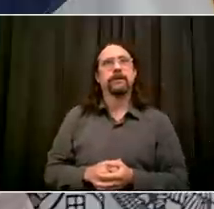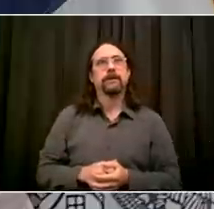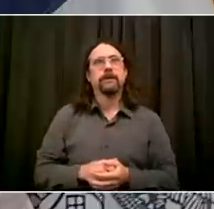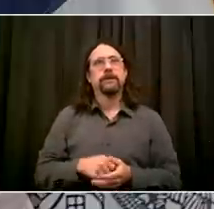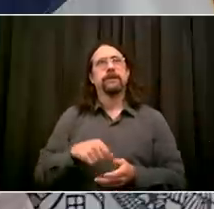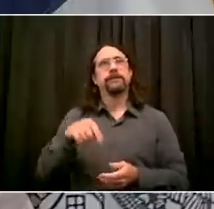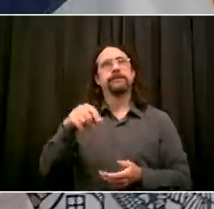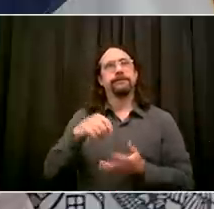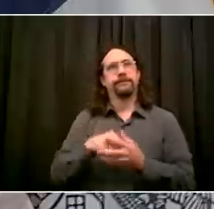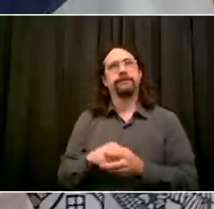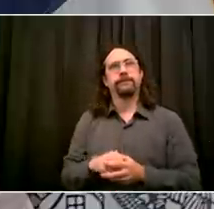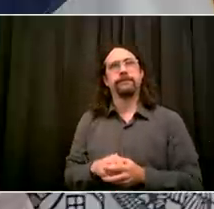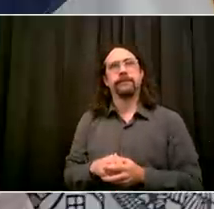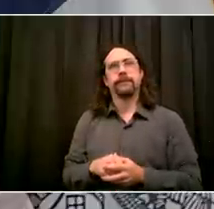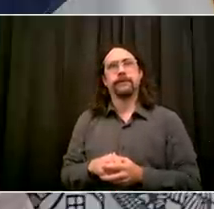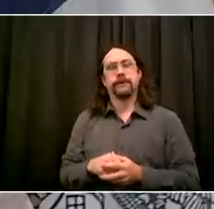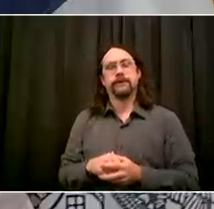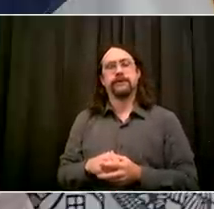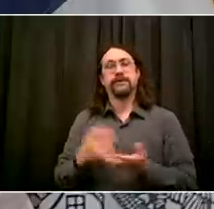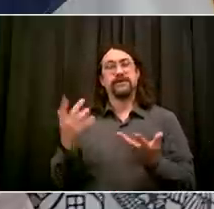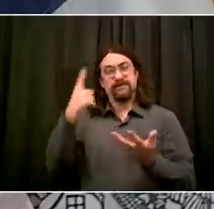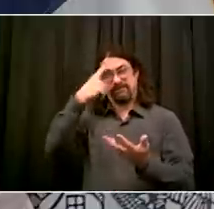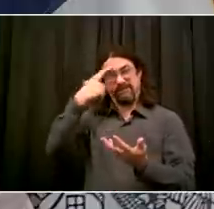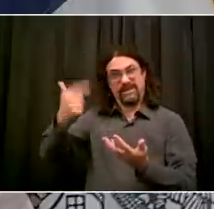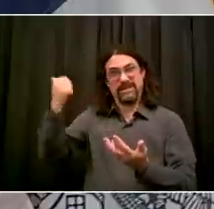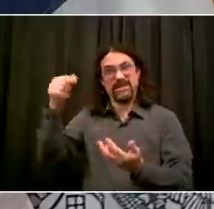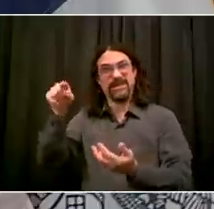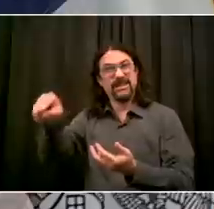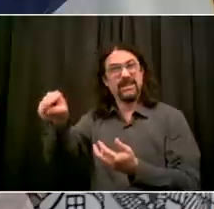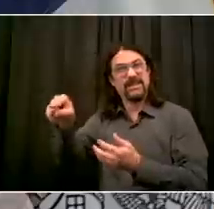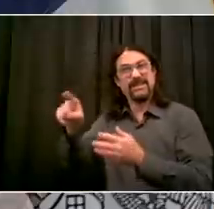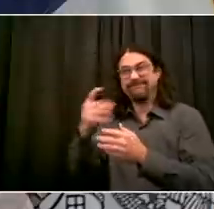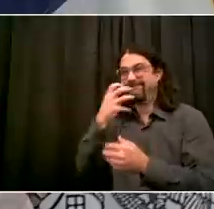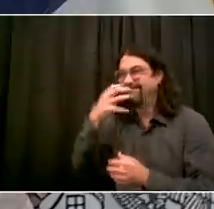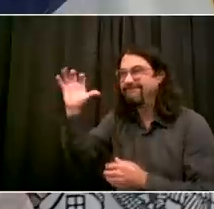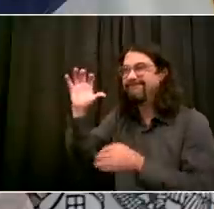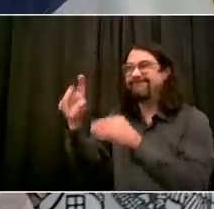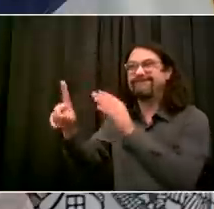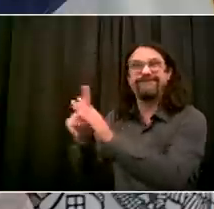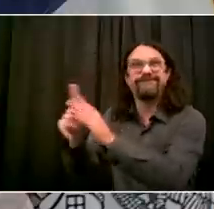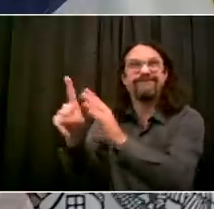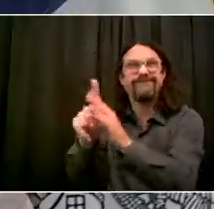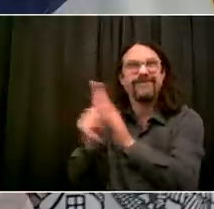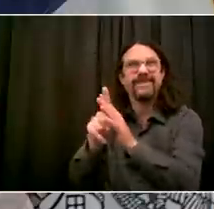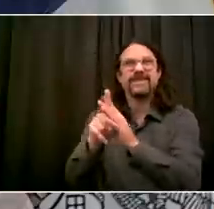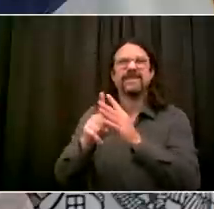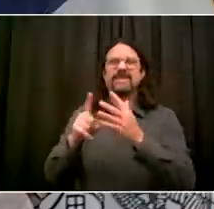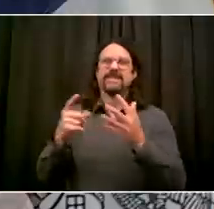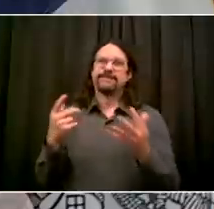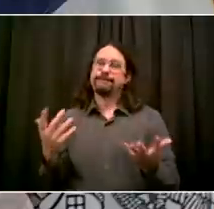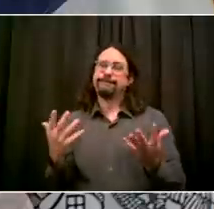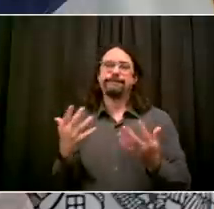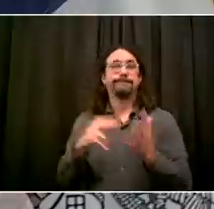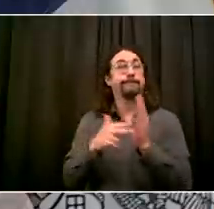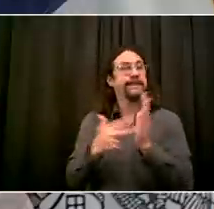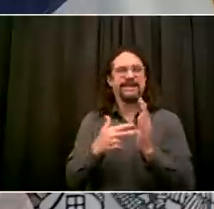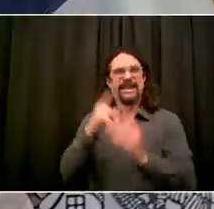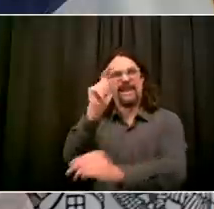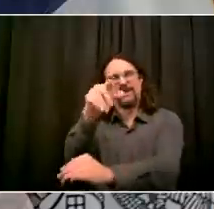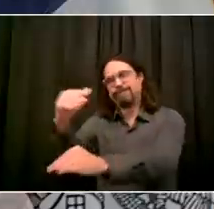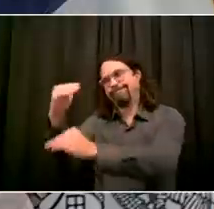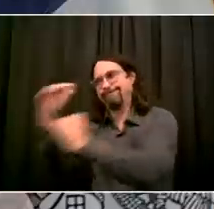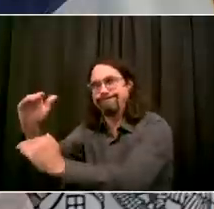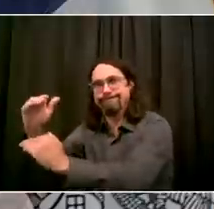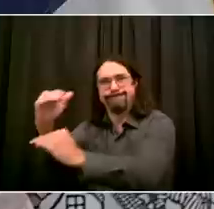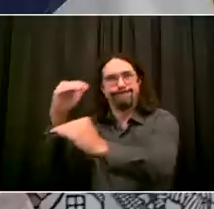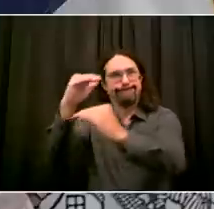to do, but the kind of thing we need to do and do quickly to get ahead of the problem, to keep this problem limited, to address